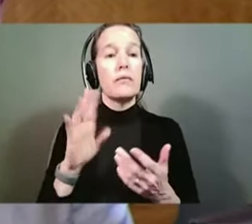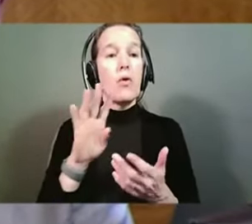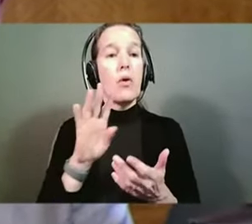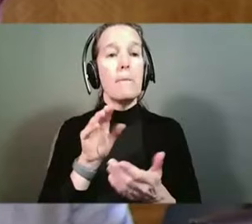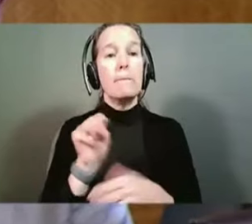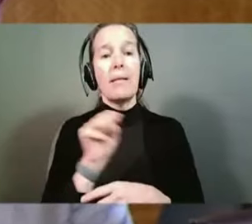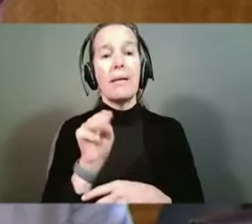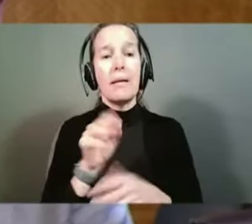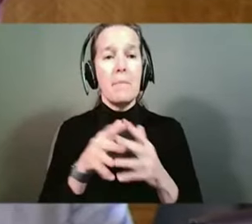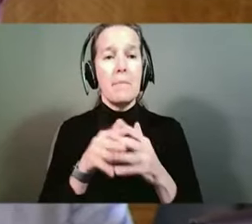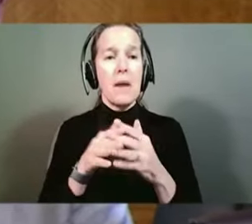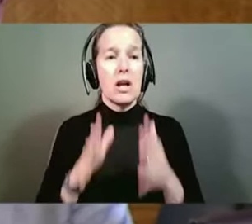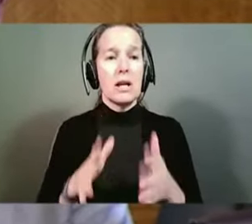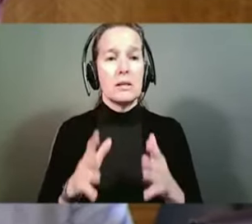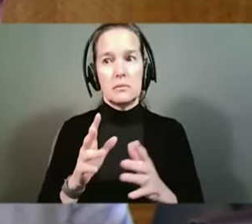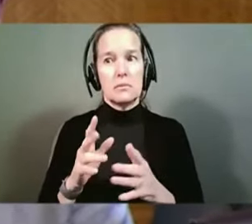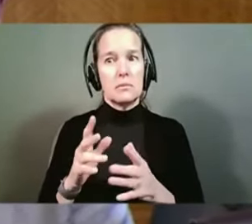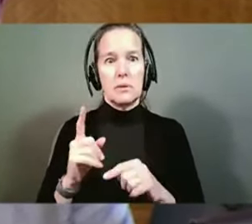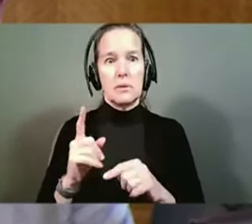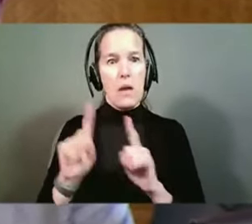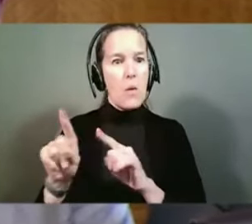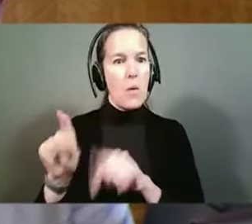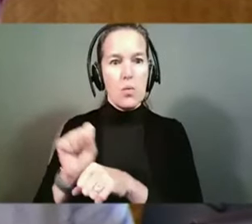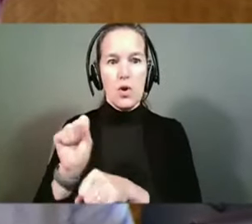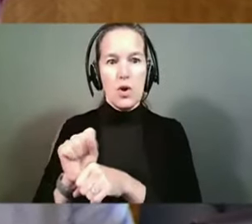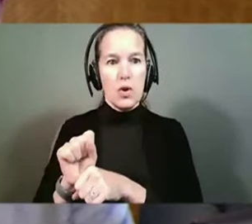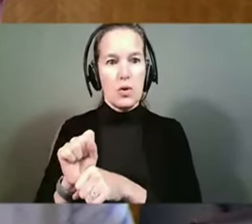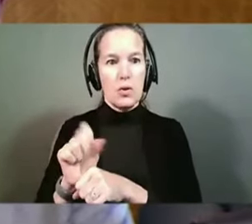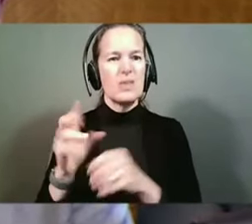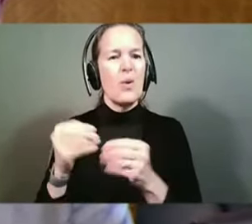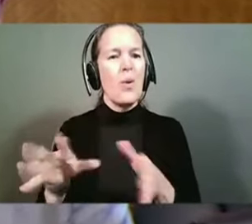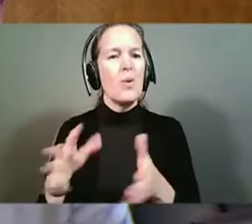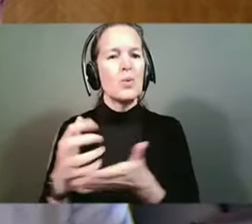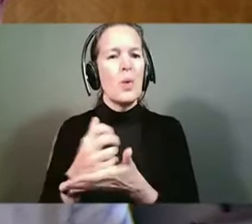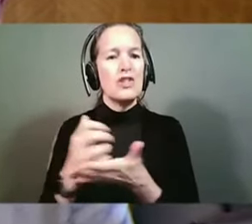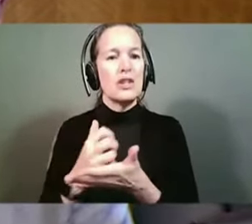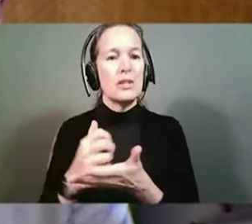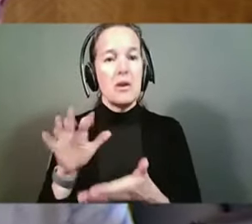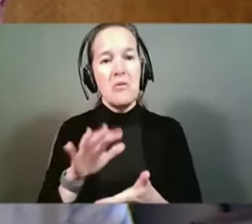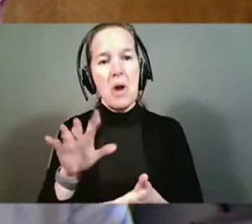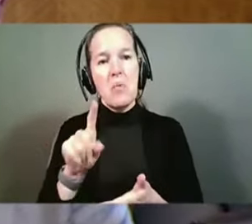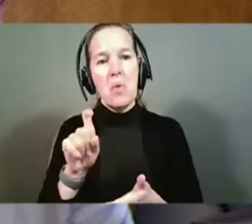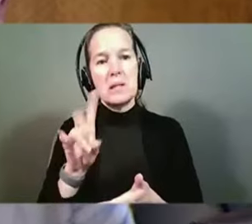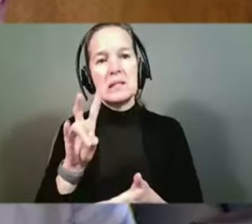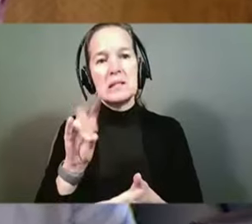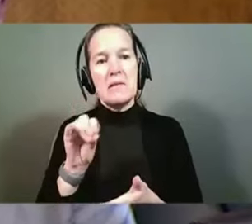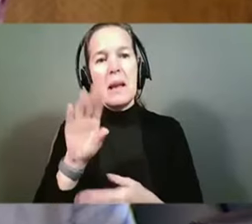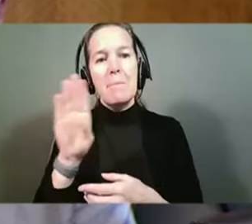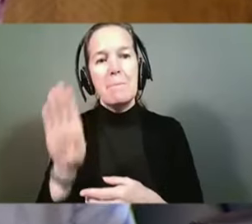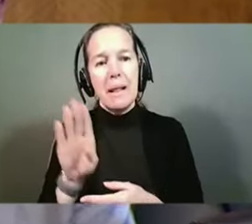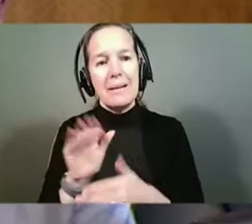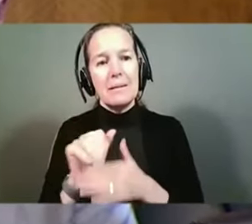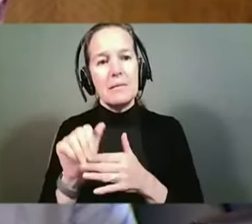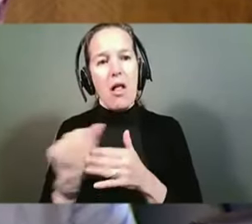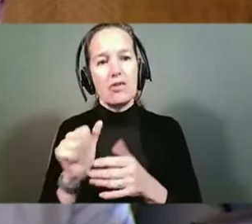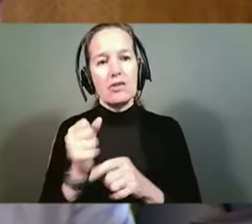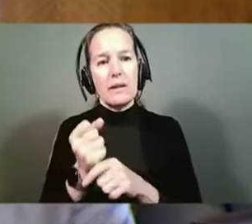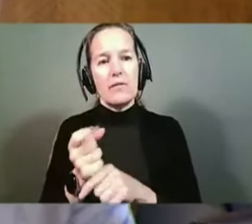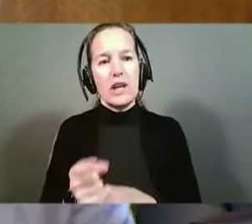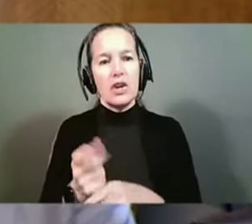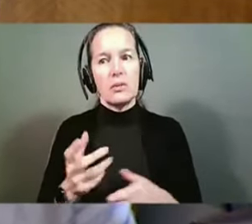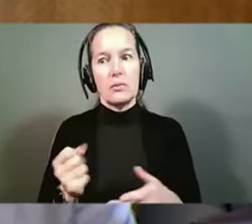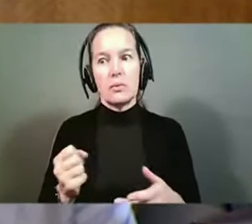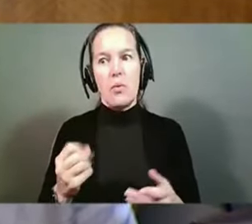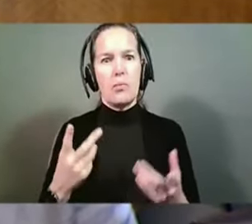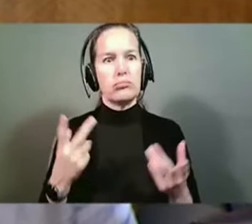COVID. The annual cost of those lost wages alone is around $170 billion a year. So what should we do about